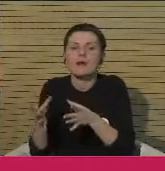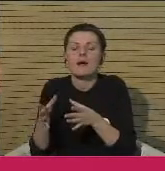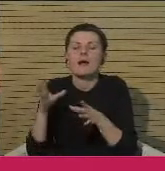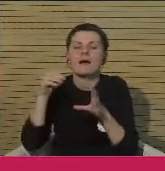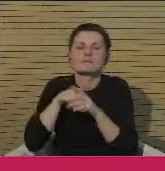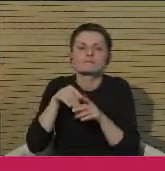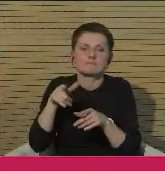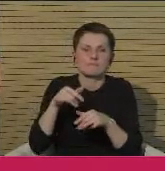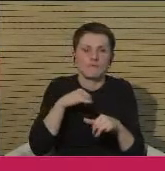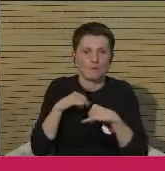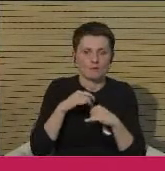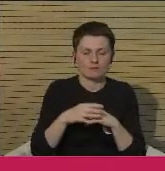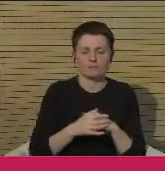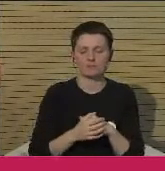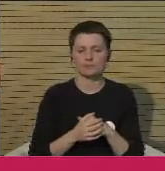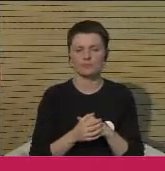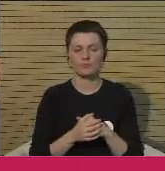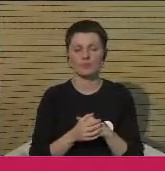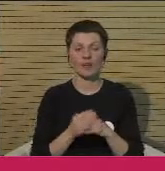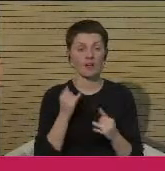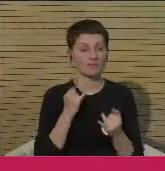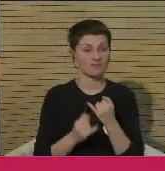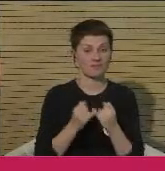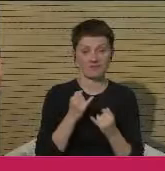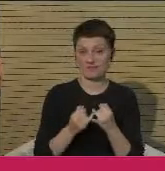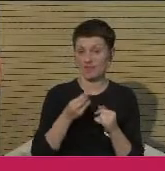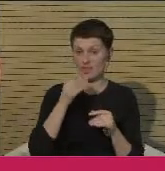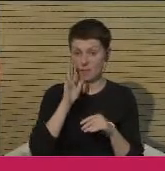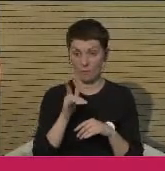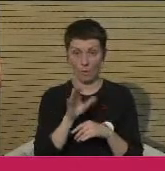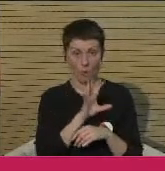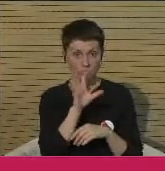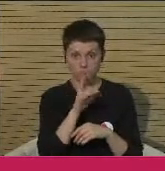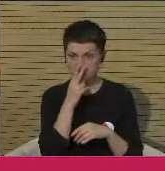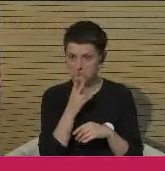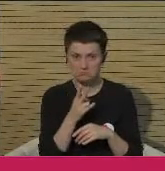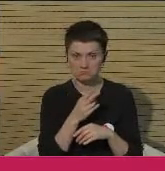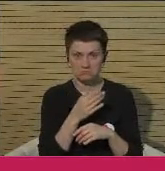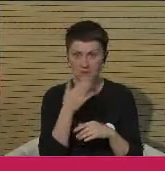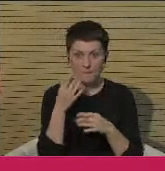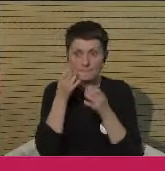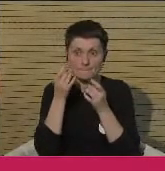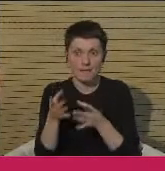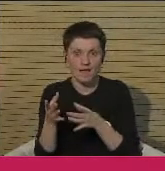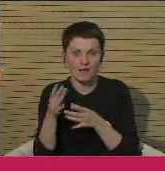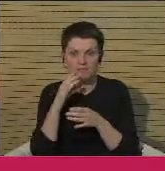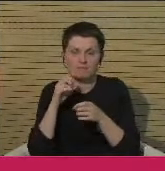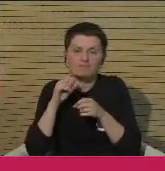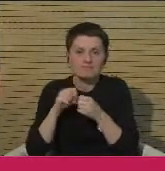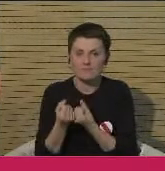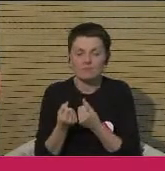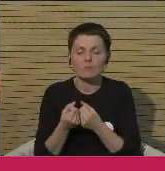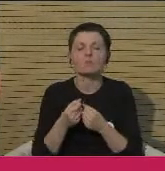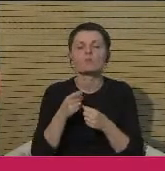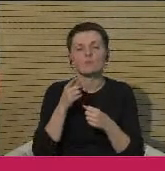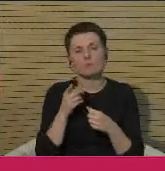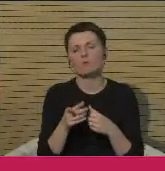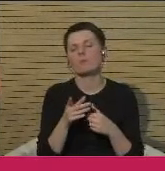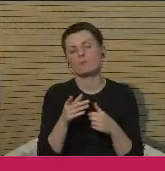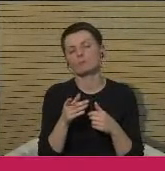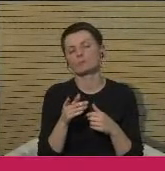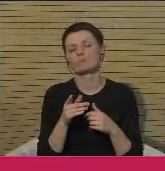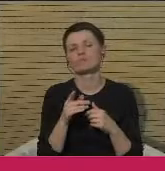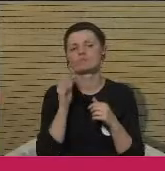internal clashes and crashes within the power system in Belarus. As long as we can't